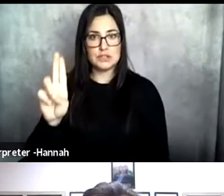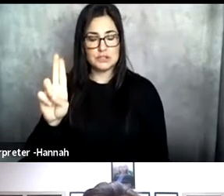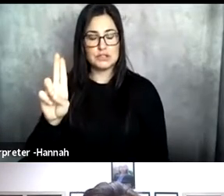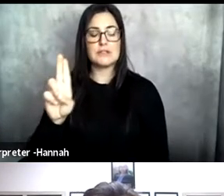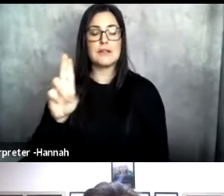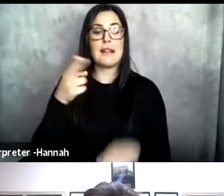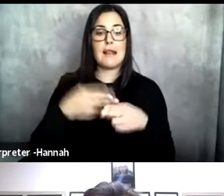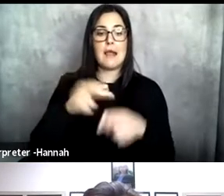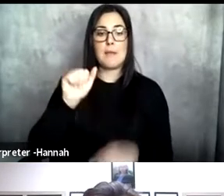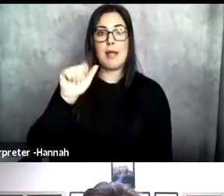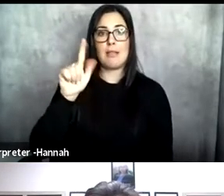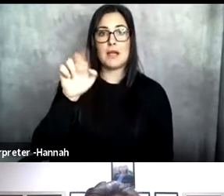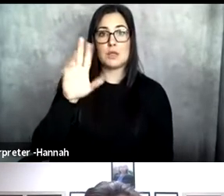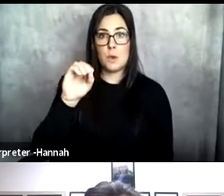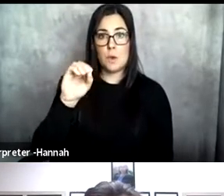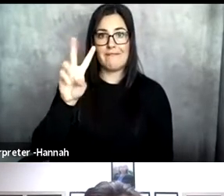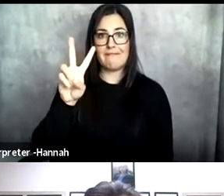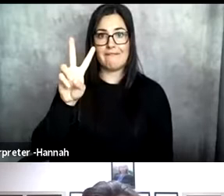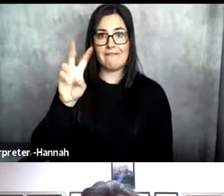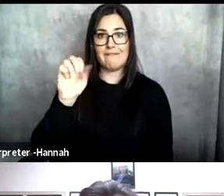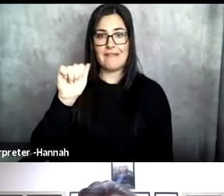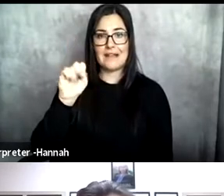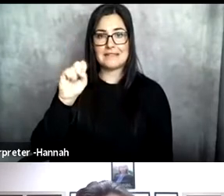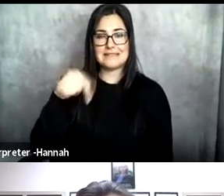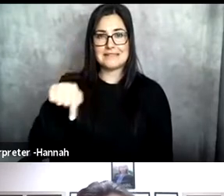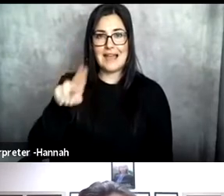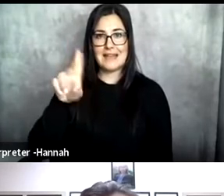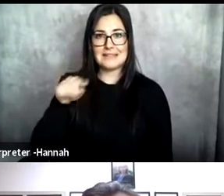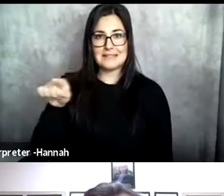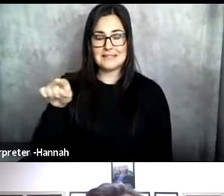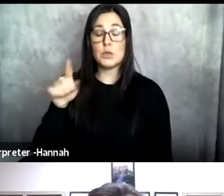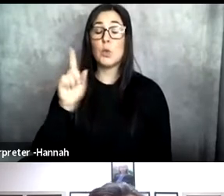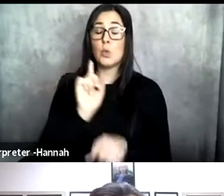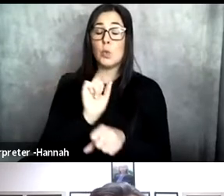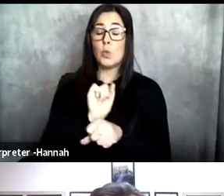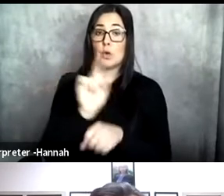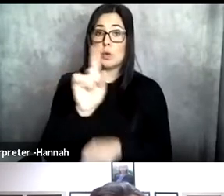Alberto Vasquez also works at UC San Diego.